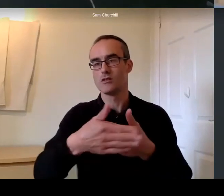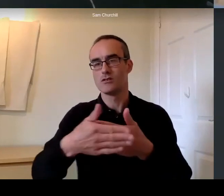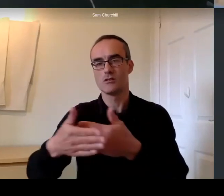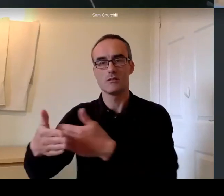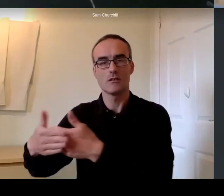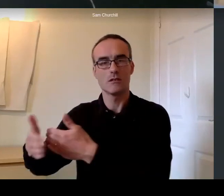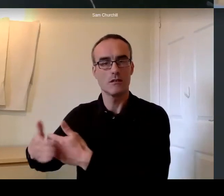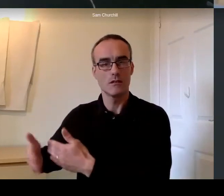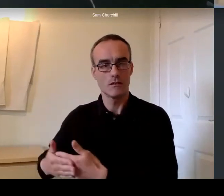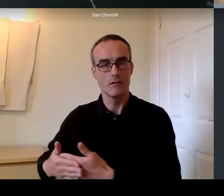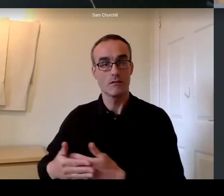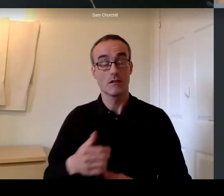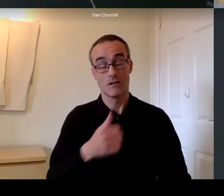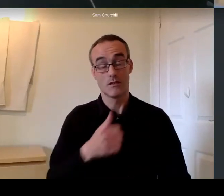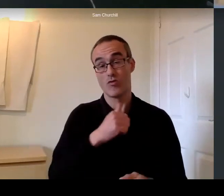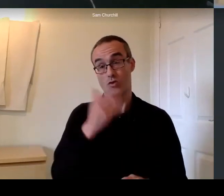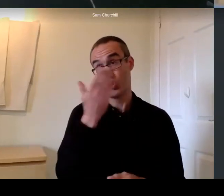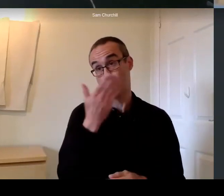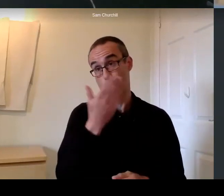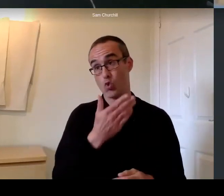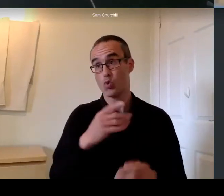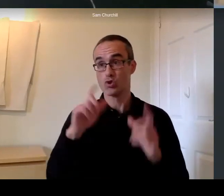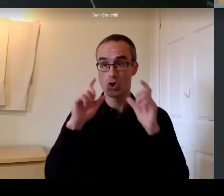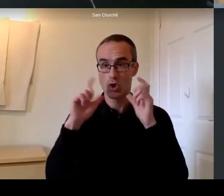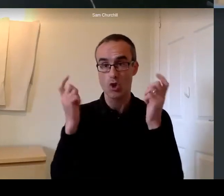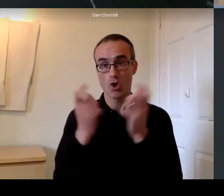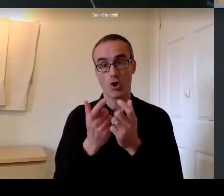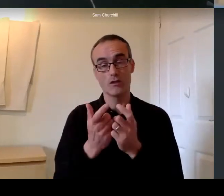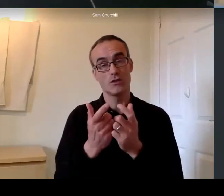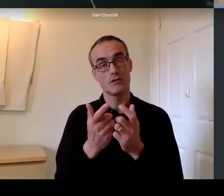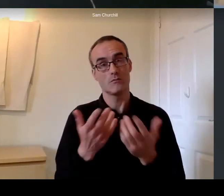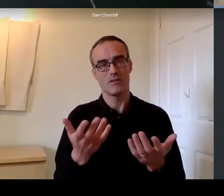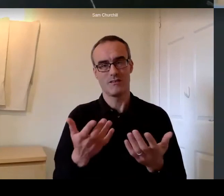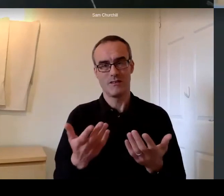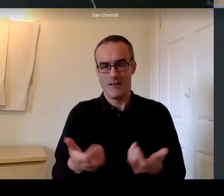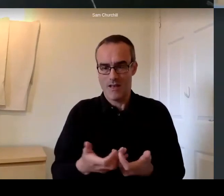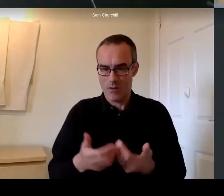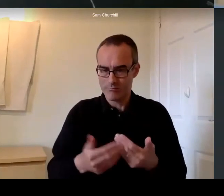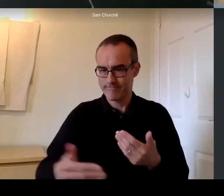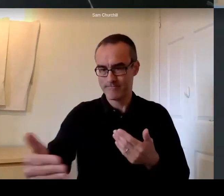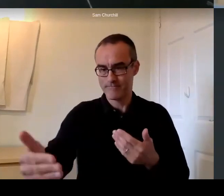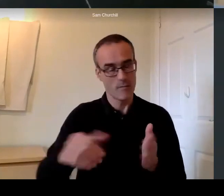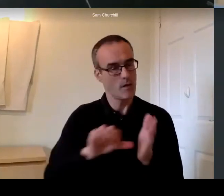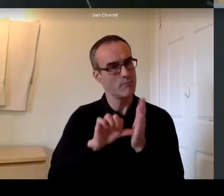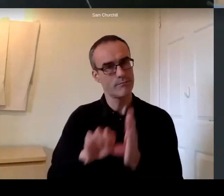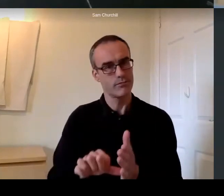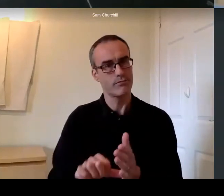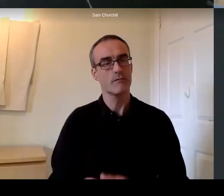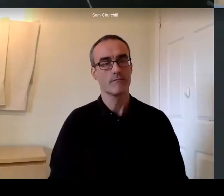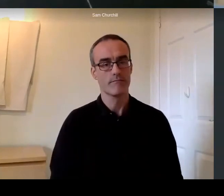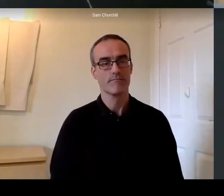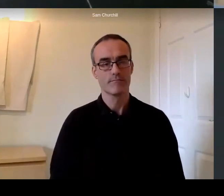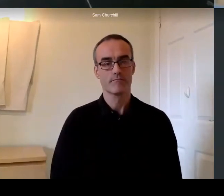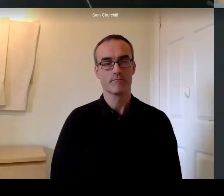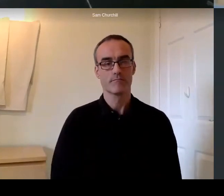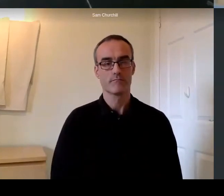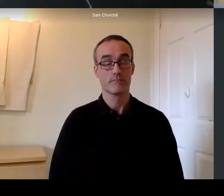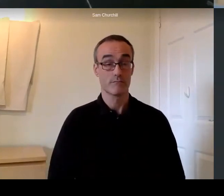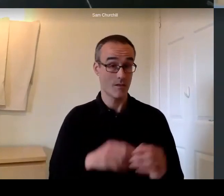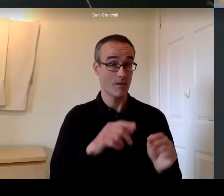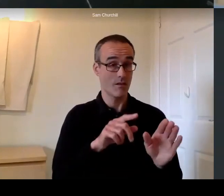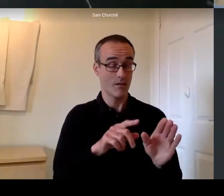think is going to be the biggest challenge for us in the next few months, certainly. Yeah, definitely. Huge concerns around